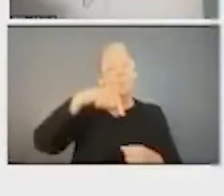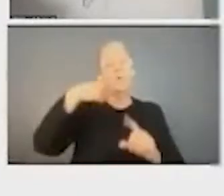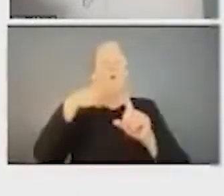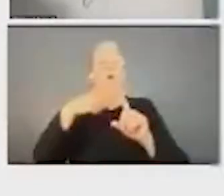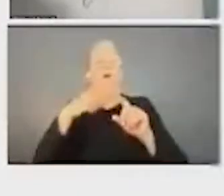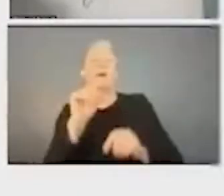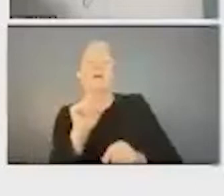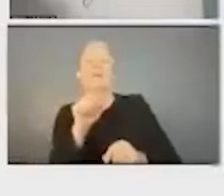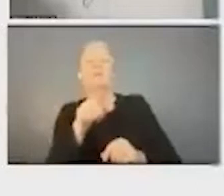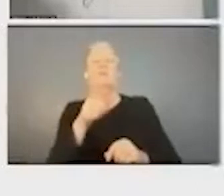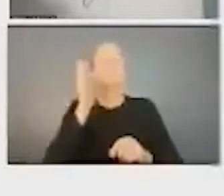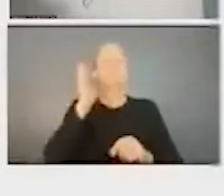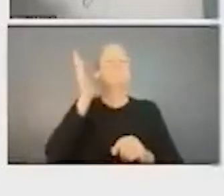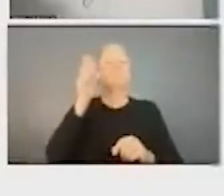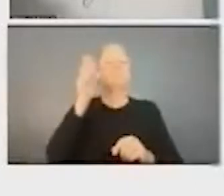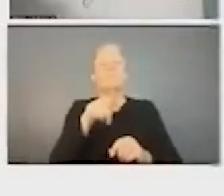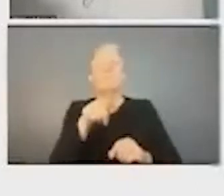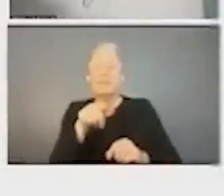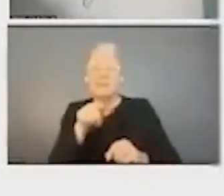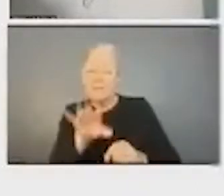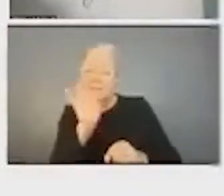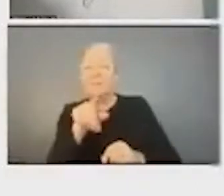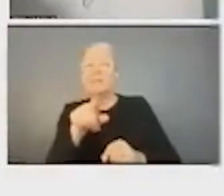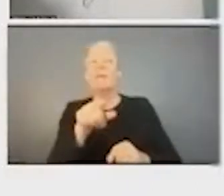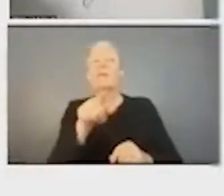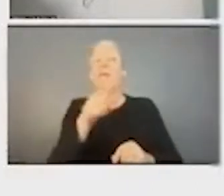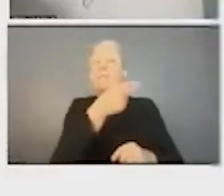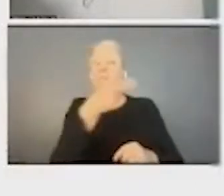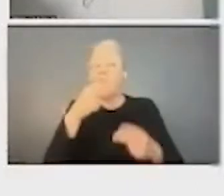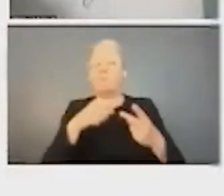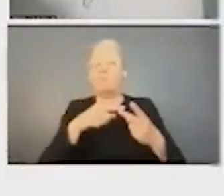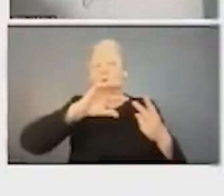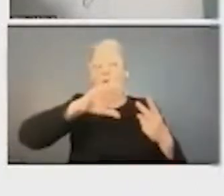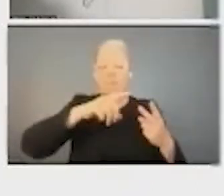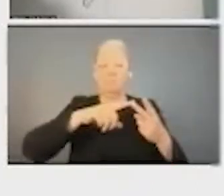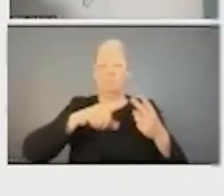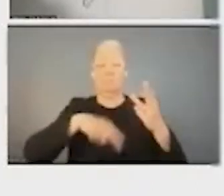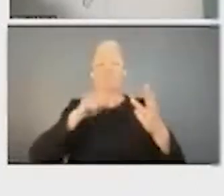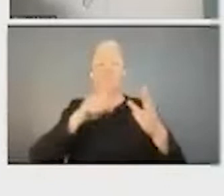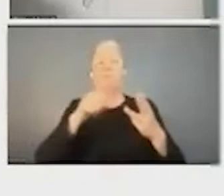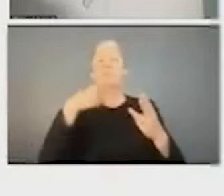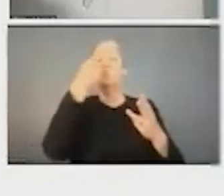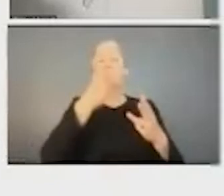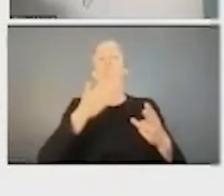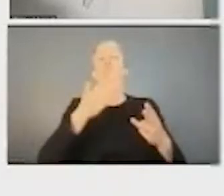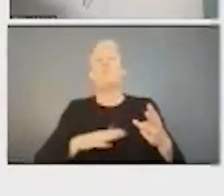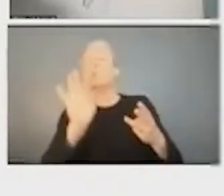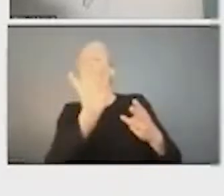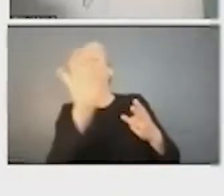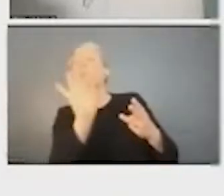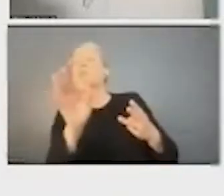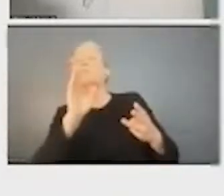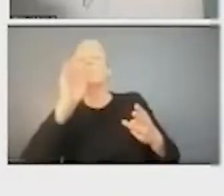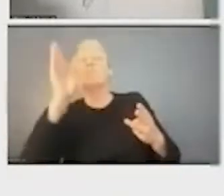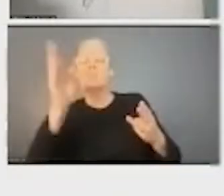screen, indicating your name, country, and for who the question is addressed. They will be